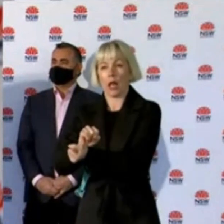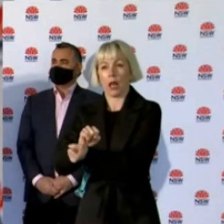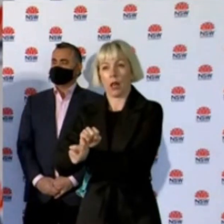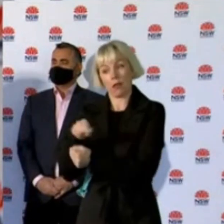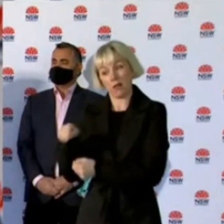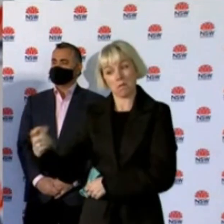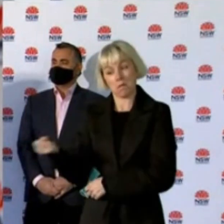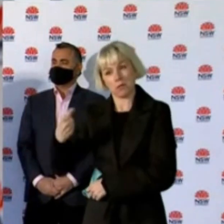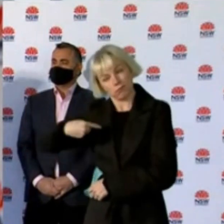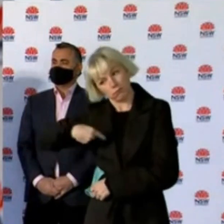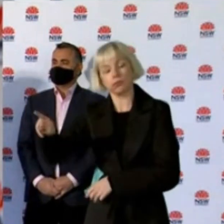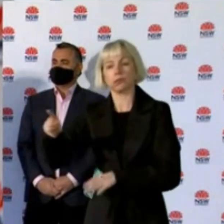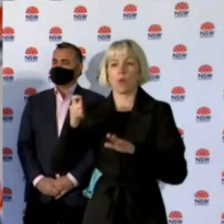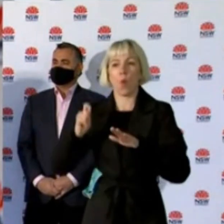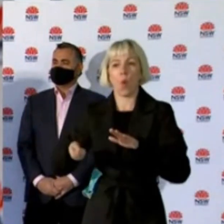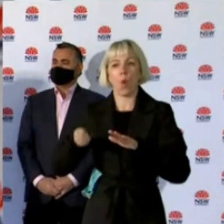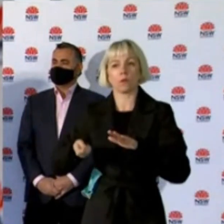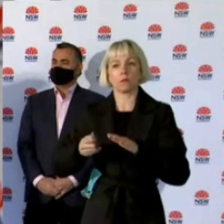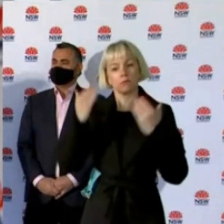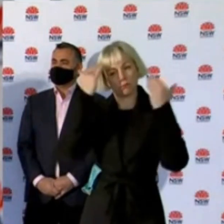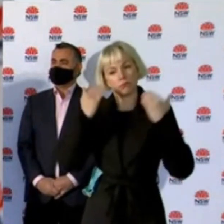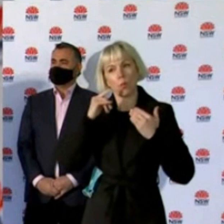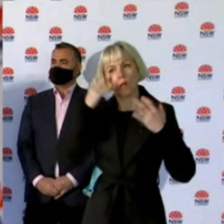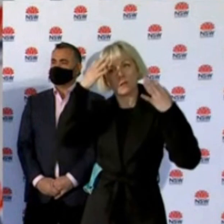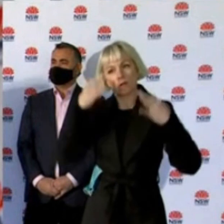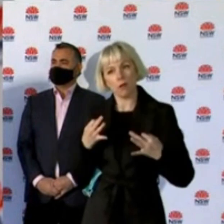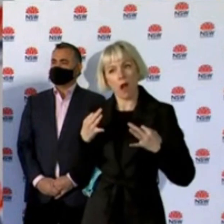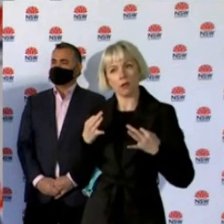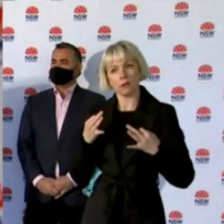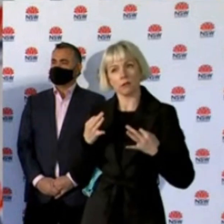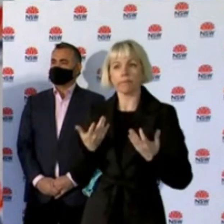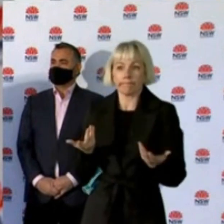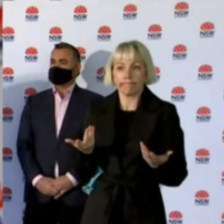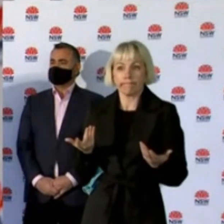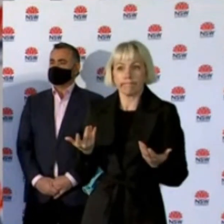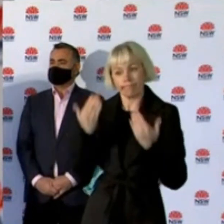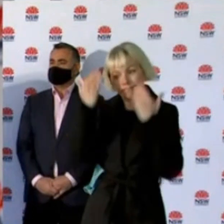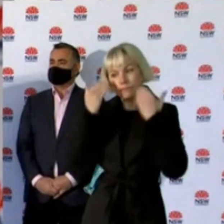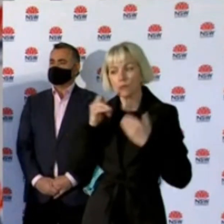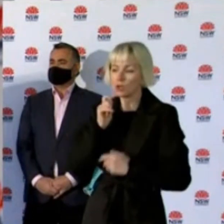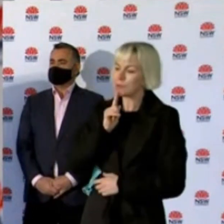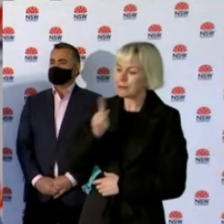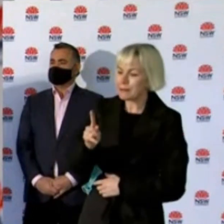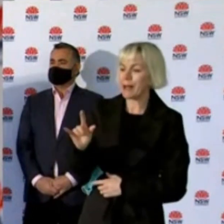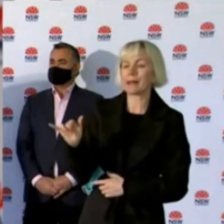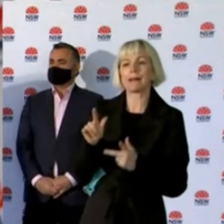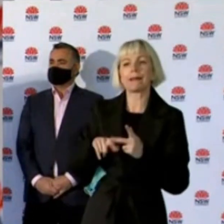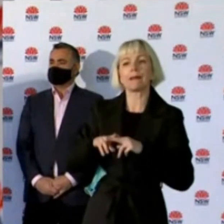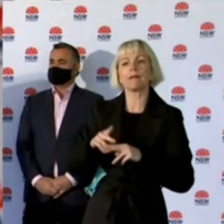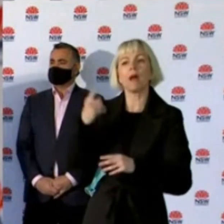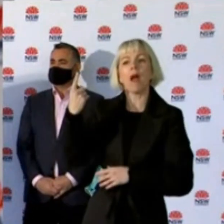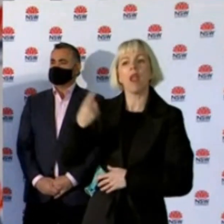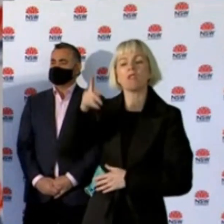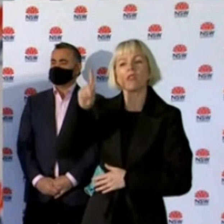Those men will attend court, and of course what will happen at court will be up to the justice system. But I know